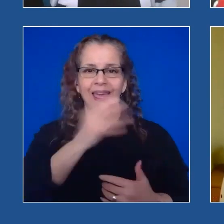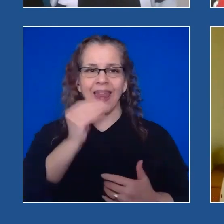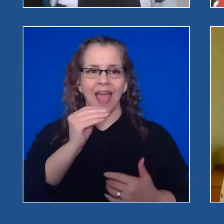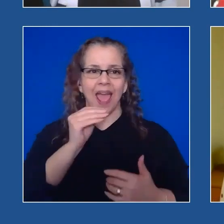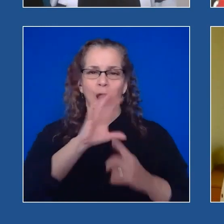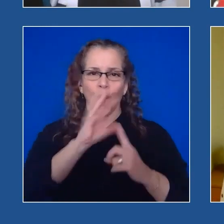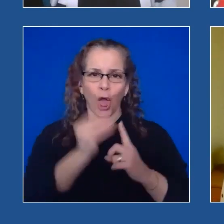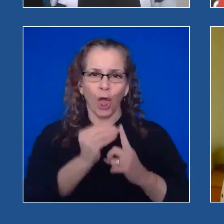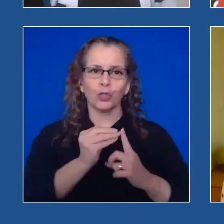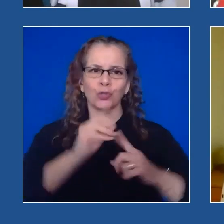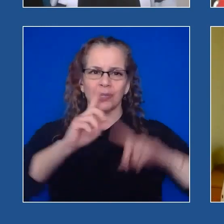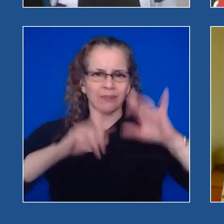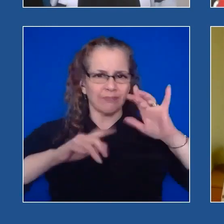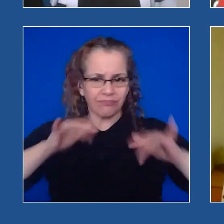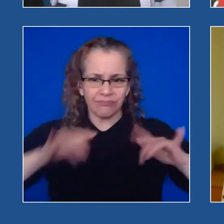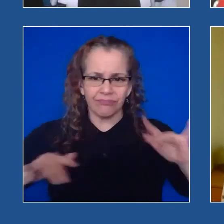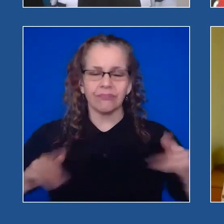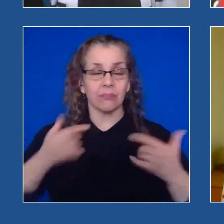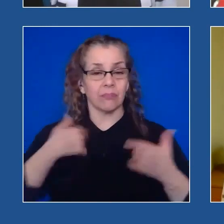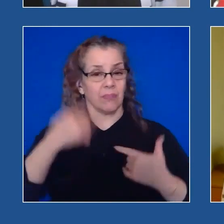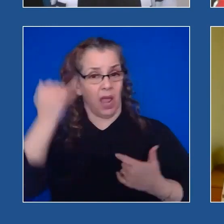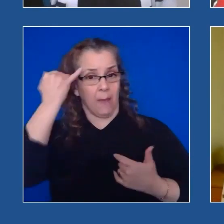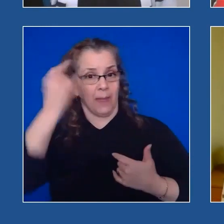a bit more in your work at the VA.